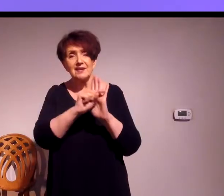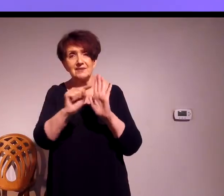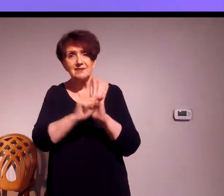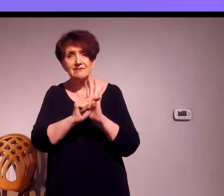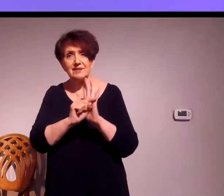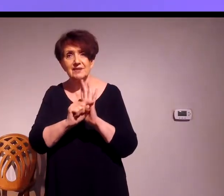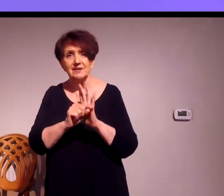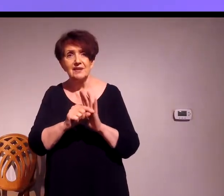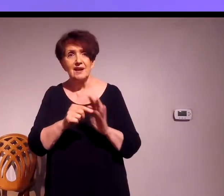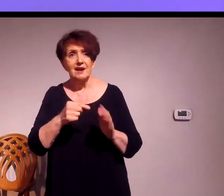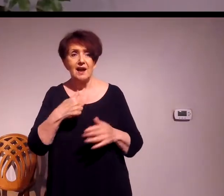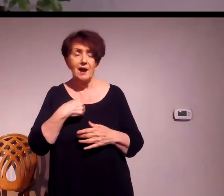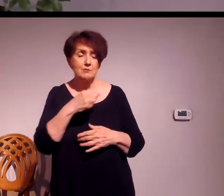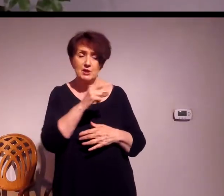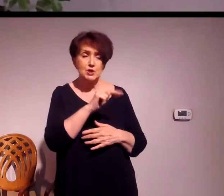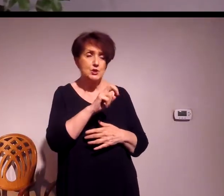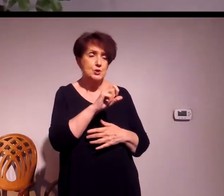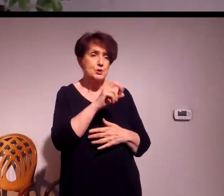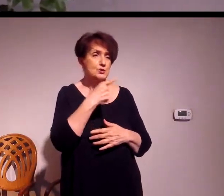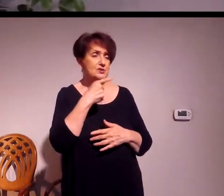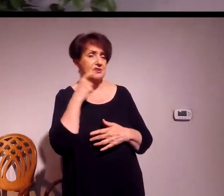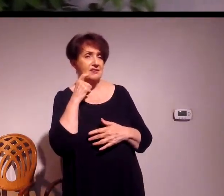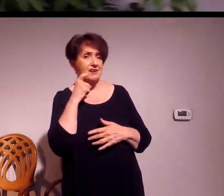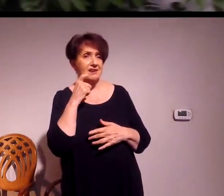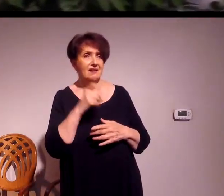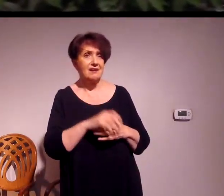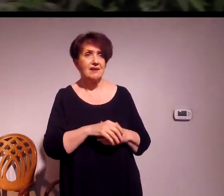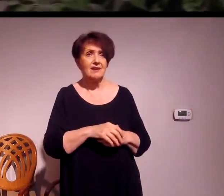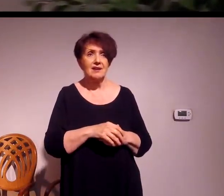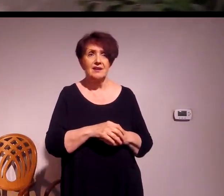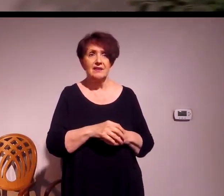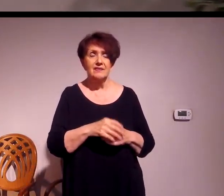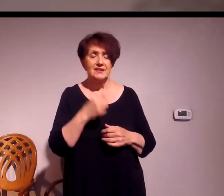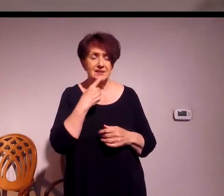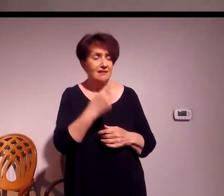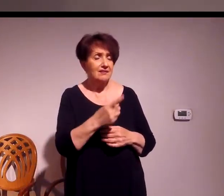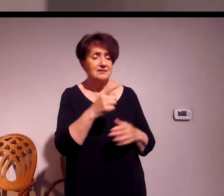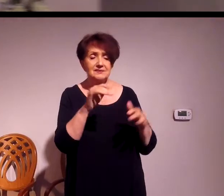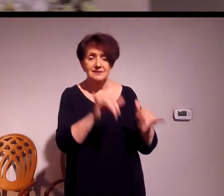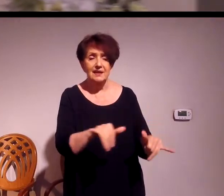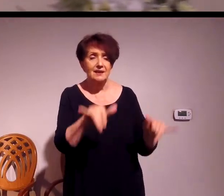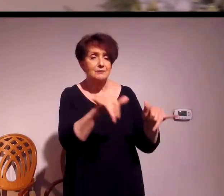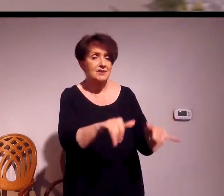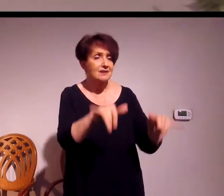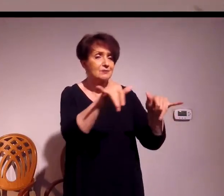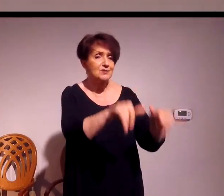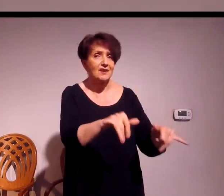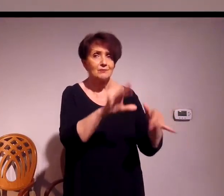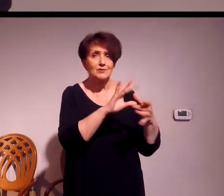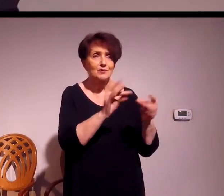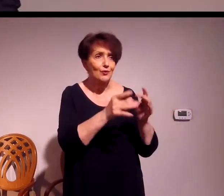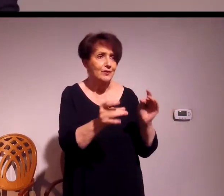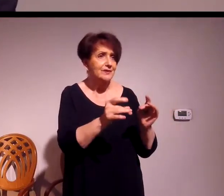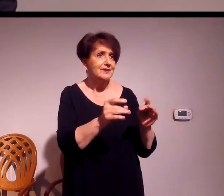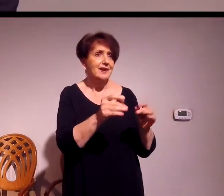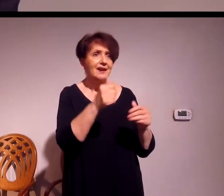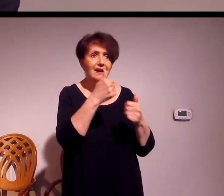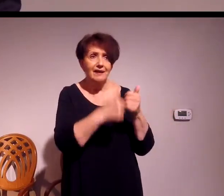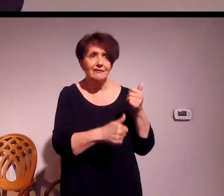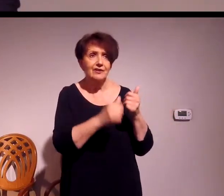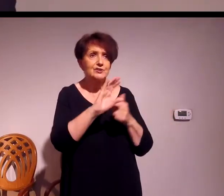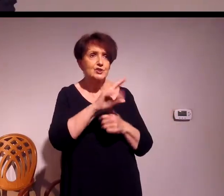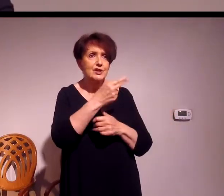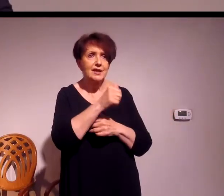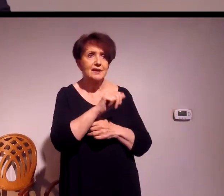news junkie. I record all the stuff. They tell the same stuff on ABC, CBS, NBC, the same story. Somebody picked out the same negative